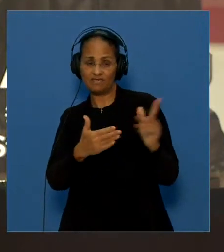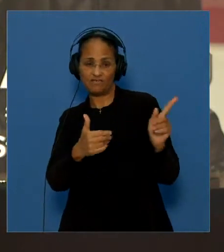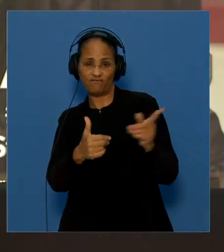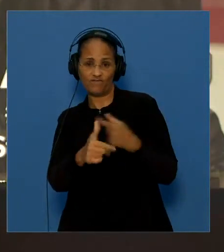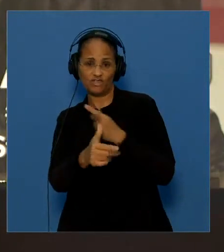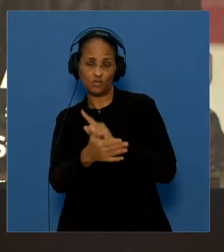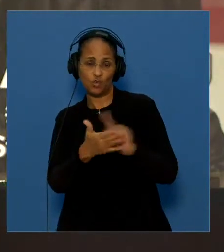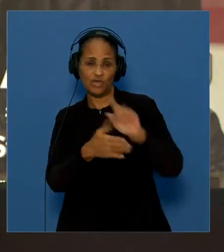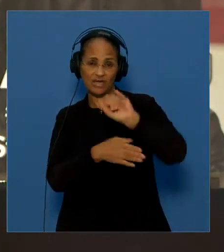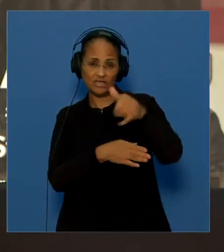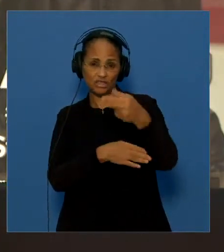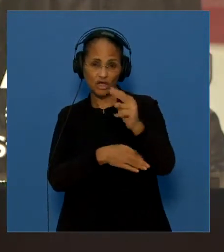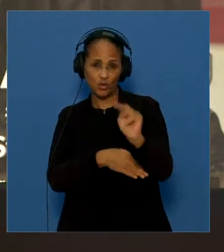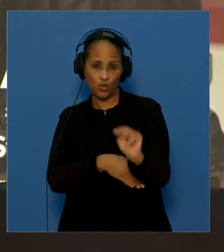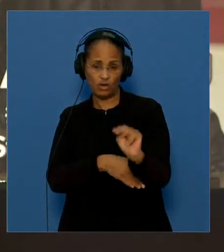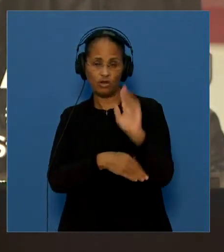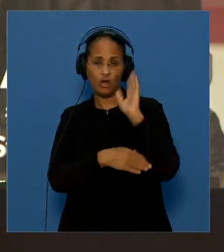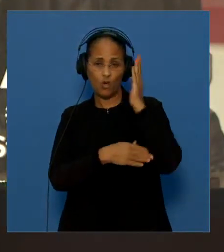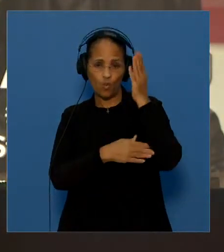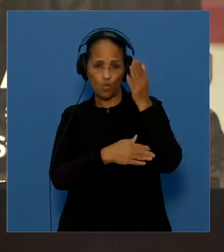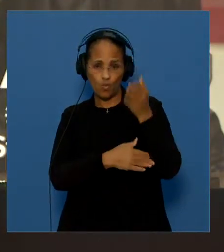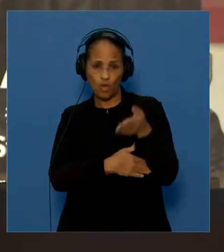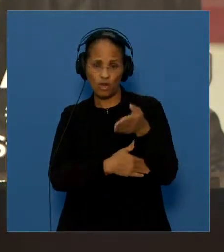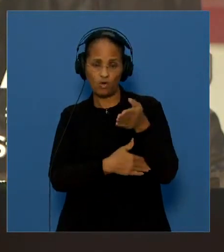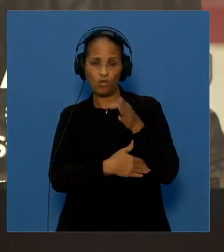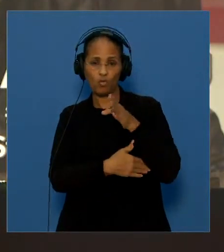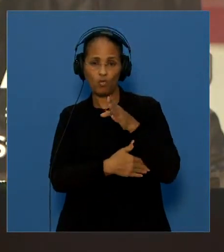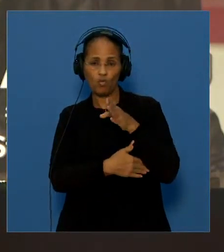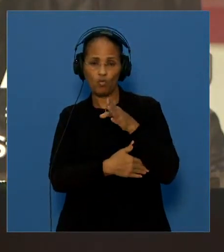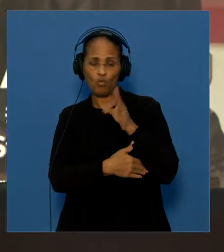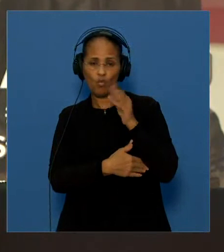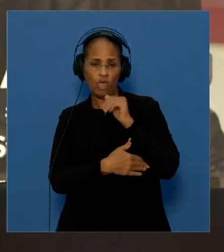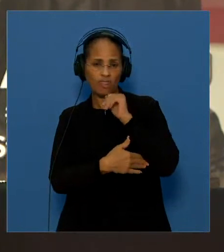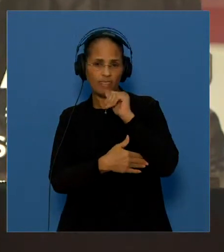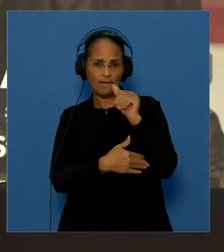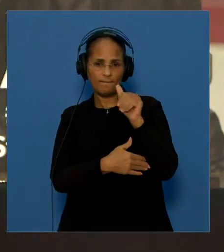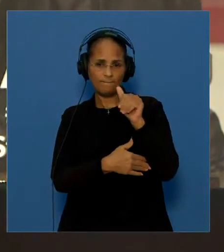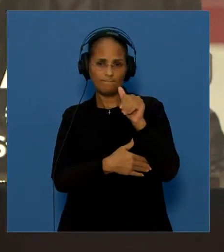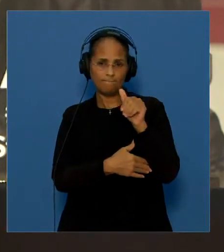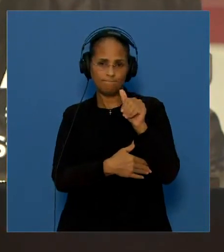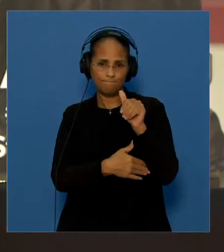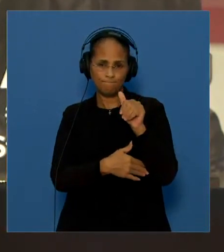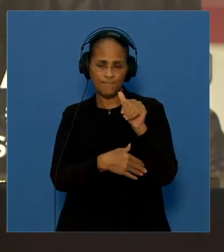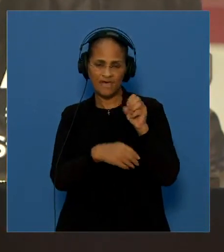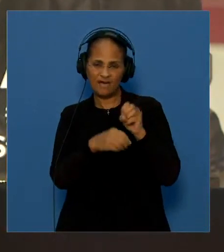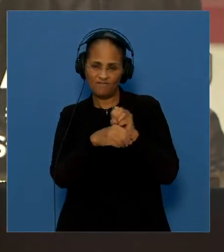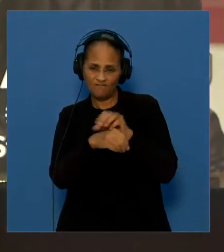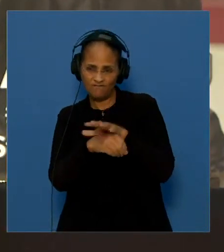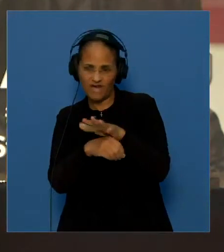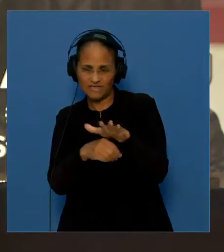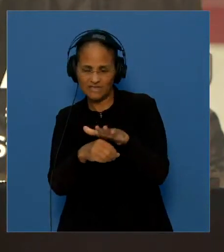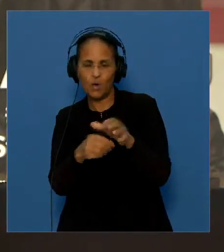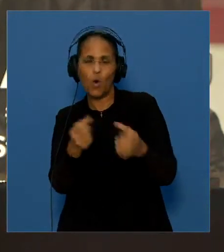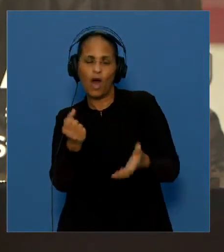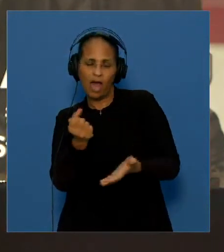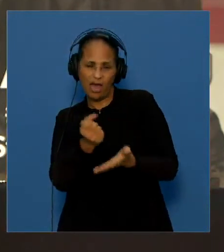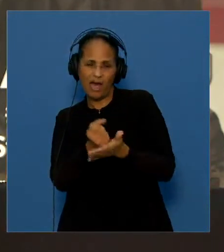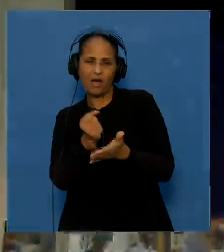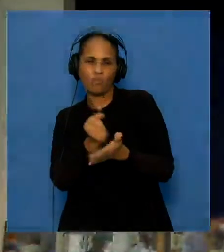of January will not be effective against the